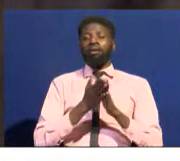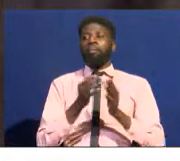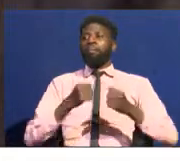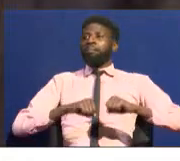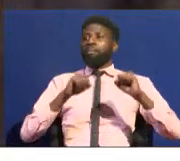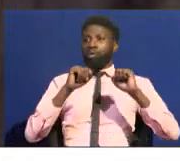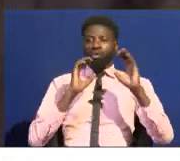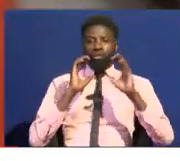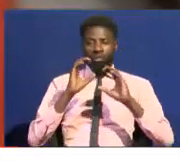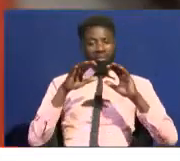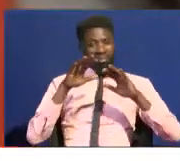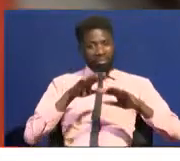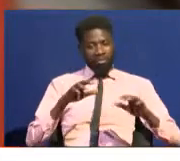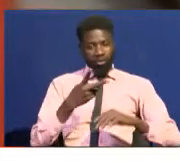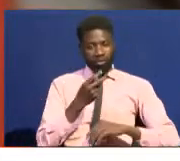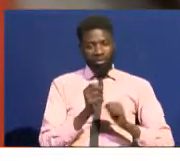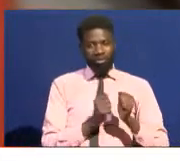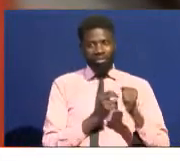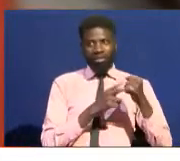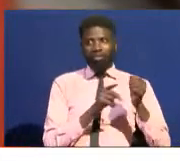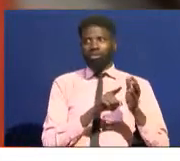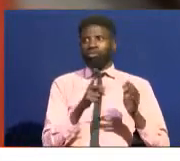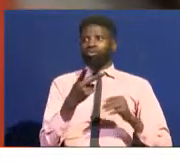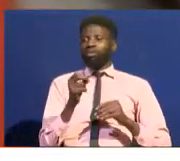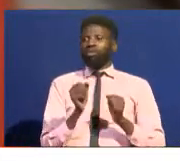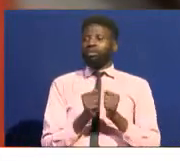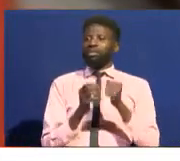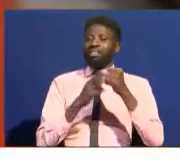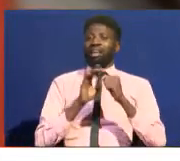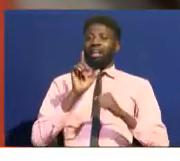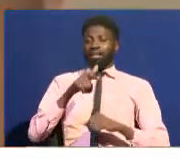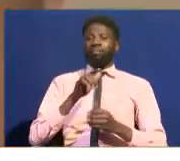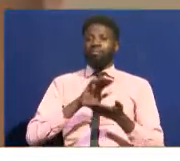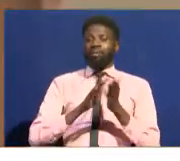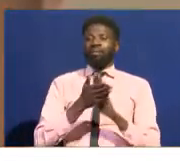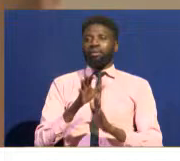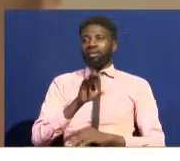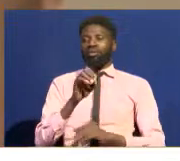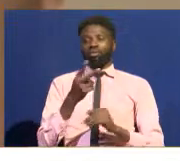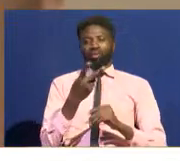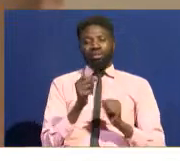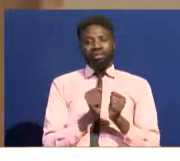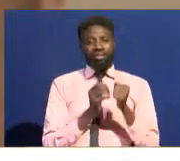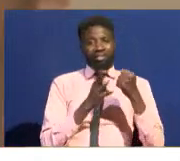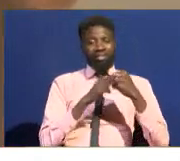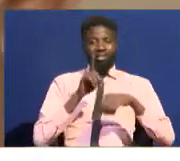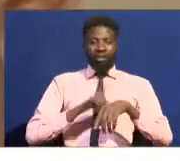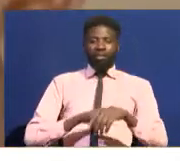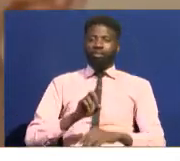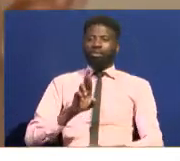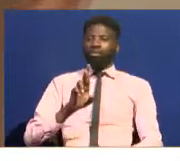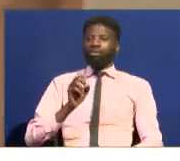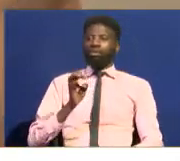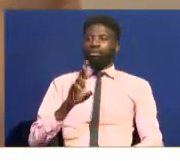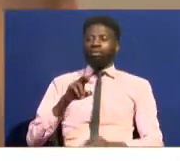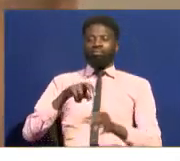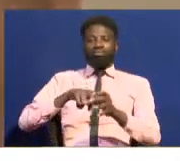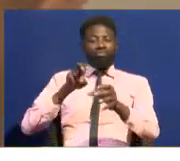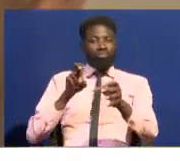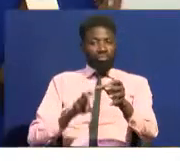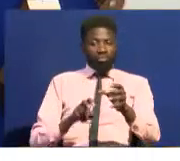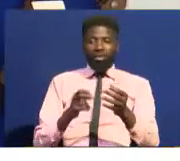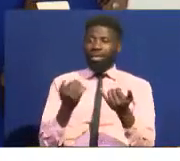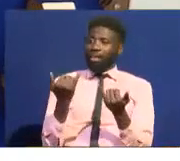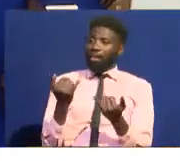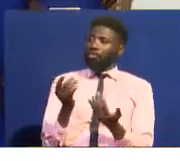from 2017 to 2019. He was later appointed the CEO in 2019 after Robert Muthomi stepped down from the position.